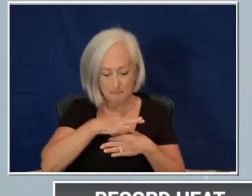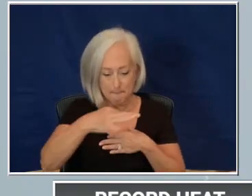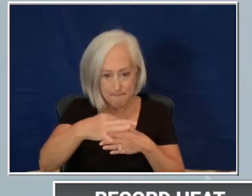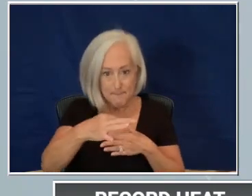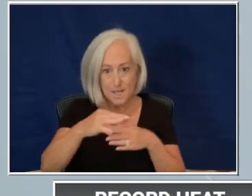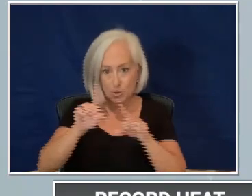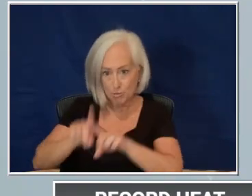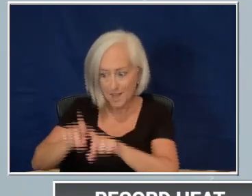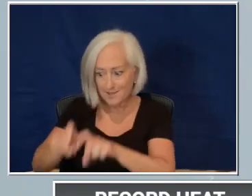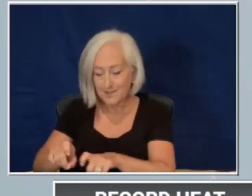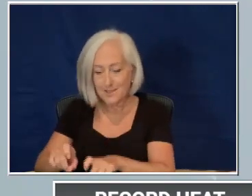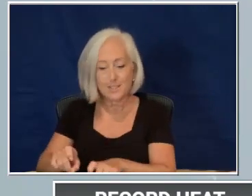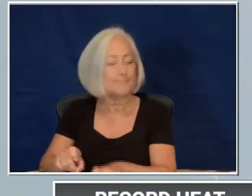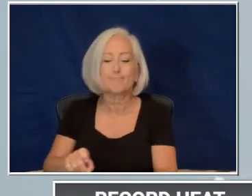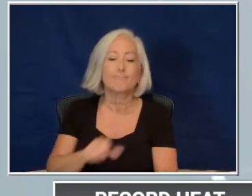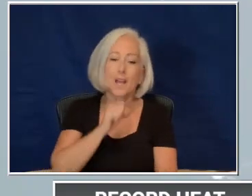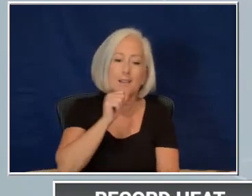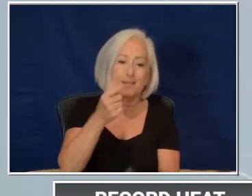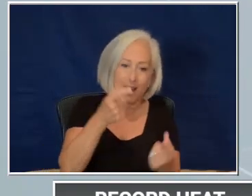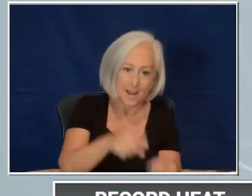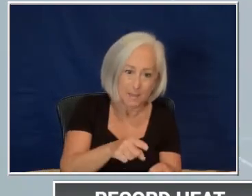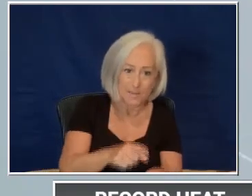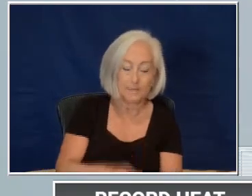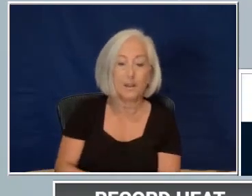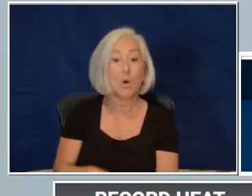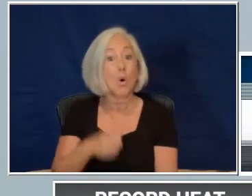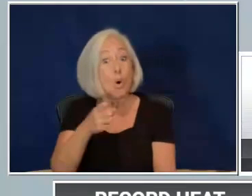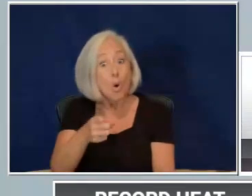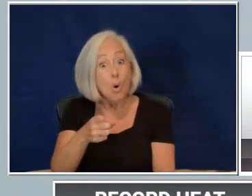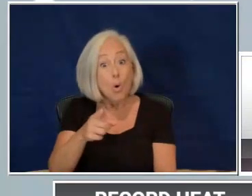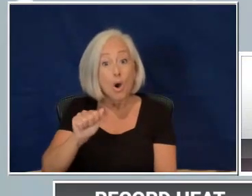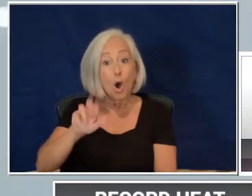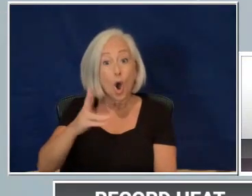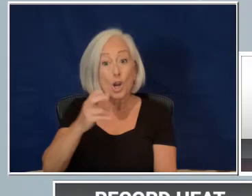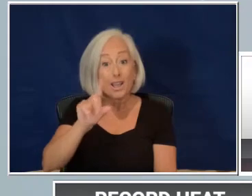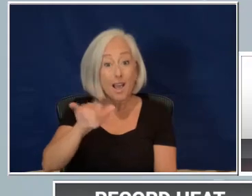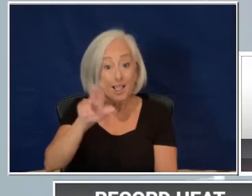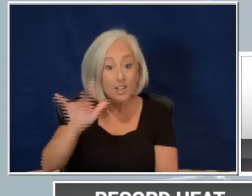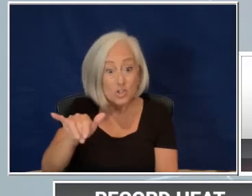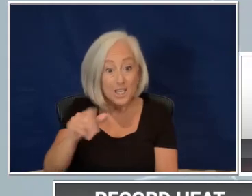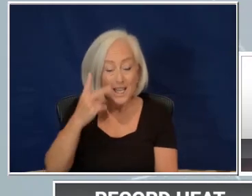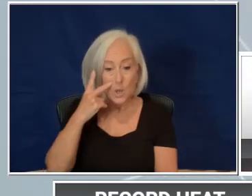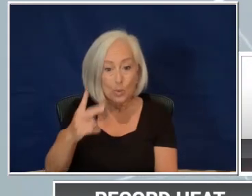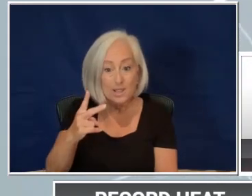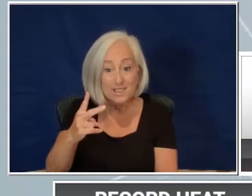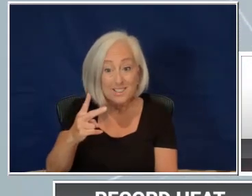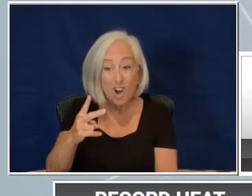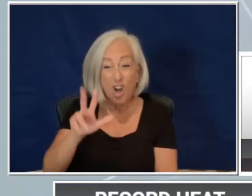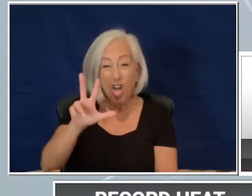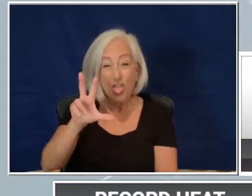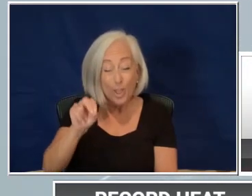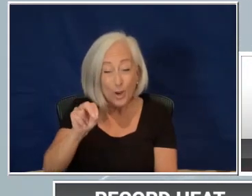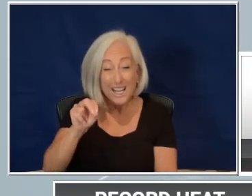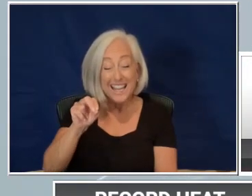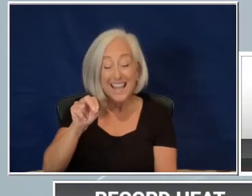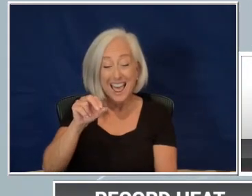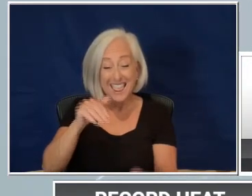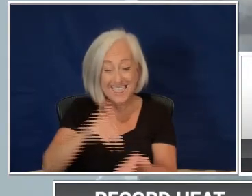piece of history. Archaeologists have discovered evidence of a surgical amputation performed 30,000 years ago.